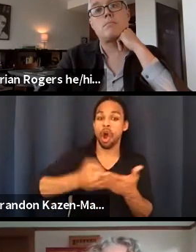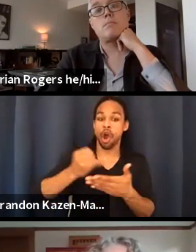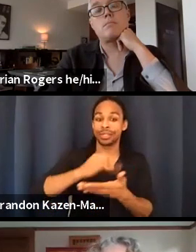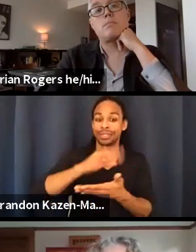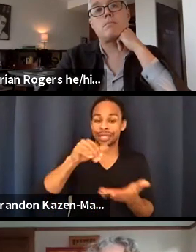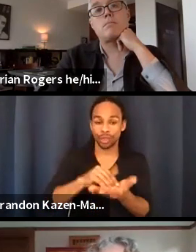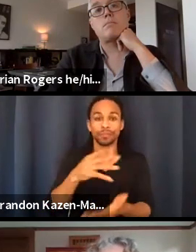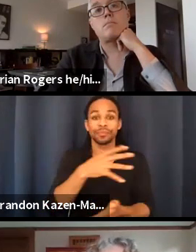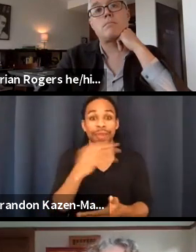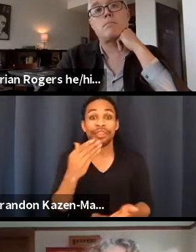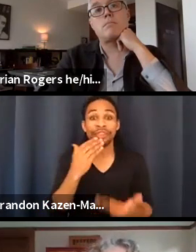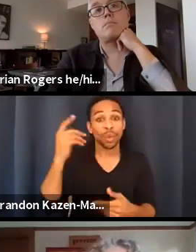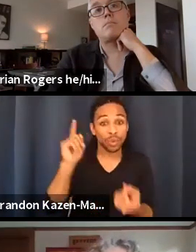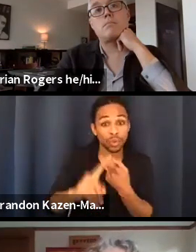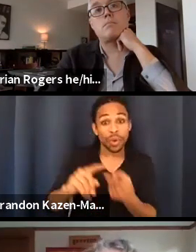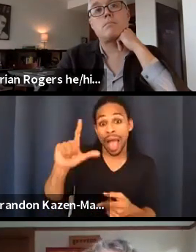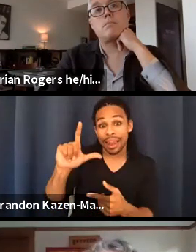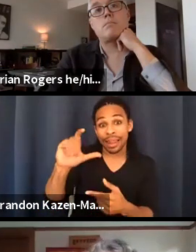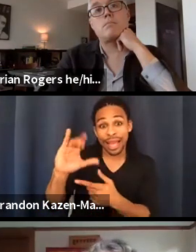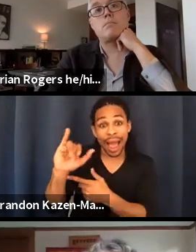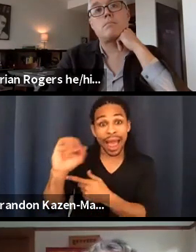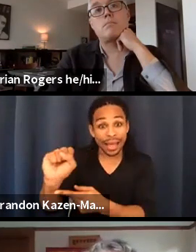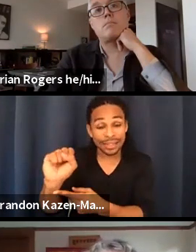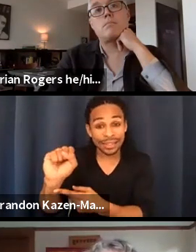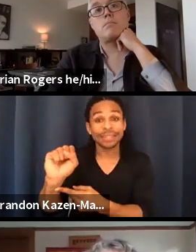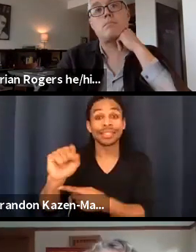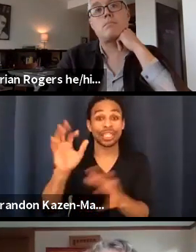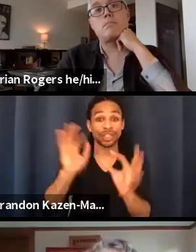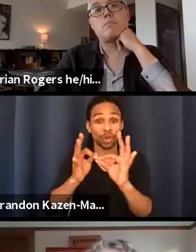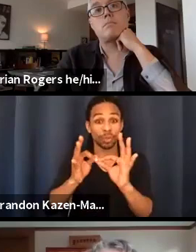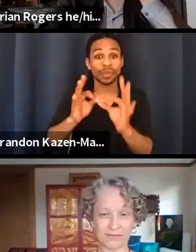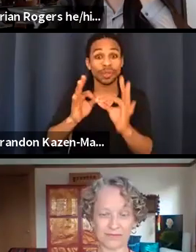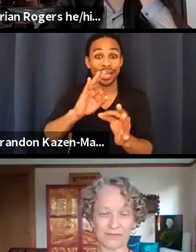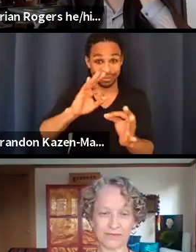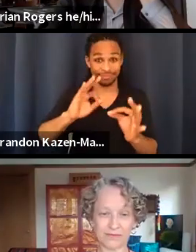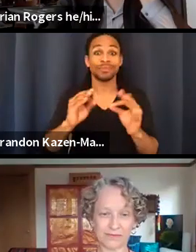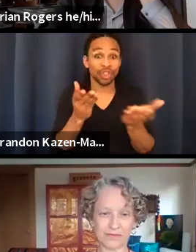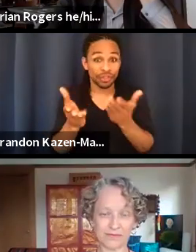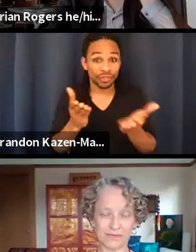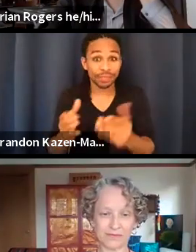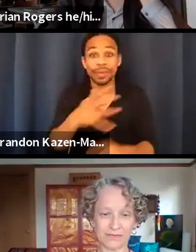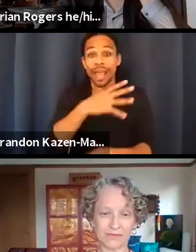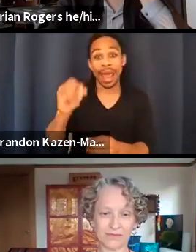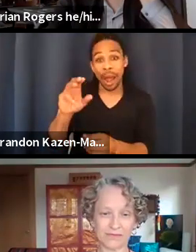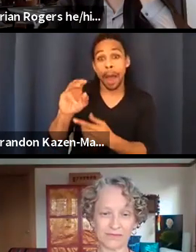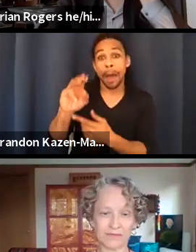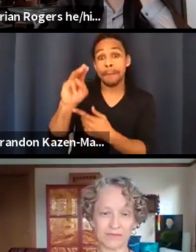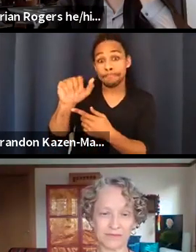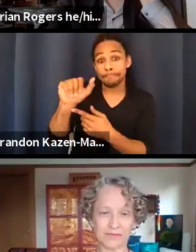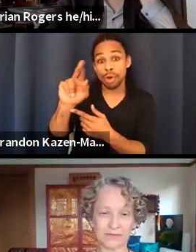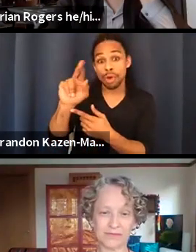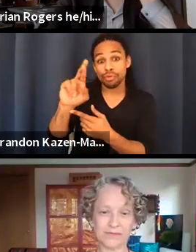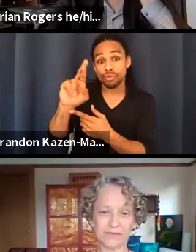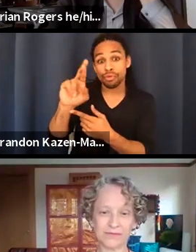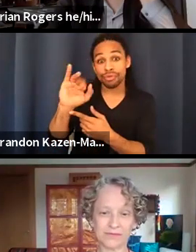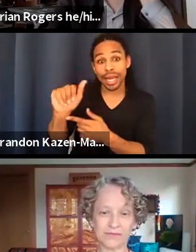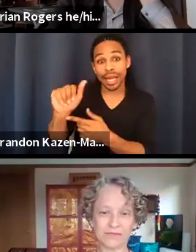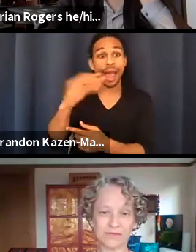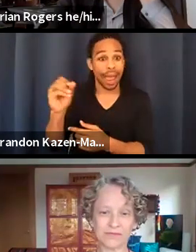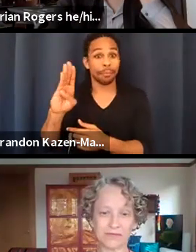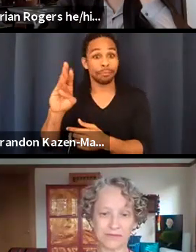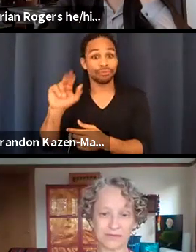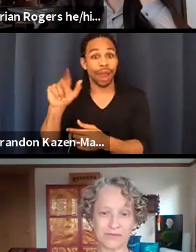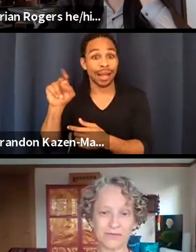ASL interpreters, Maria Cardoza and Brandon Kazen Maddox, who are working with us. Mirabai